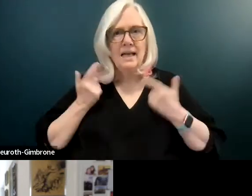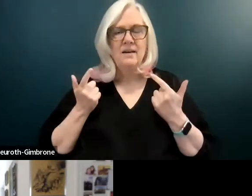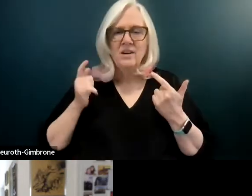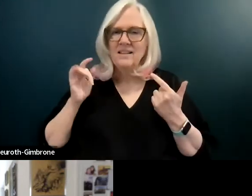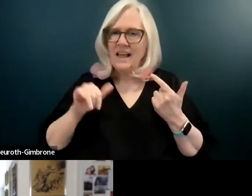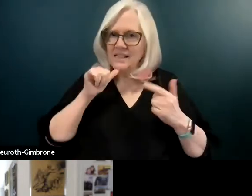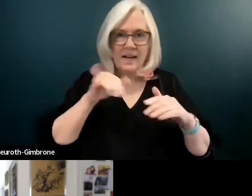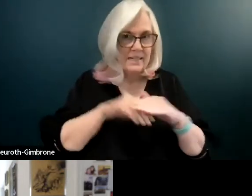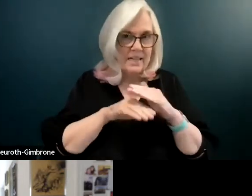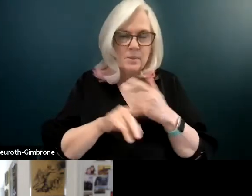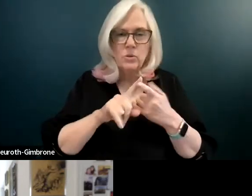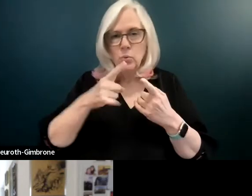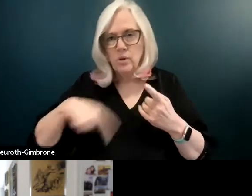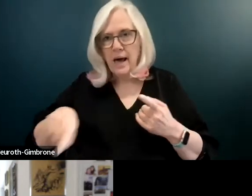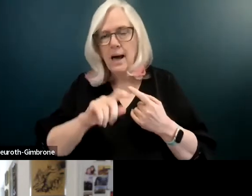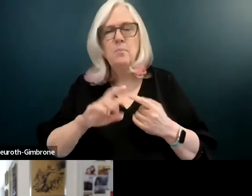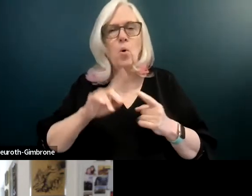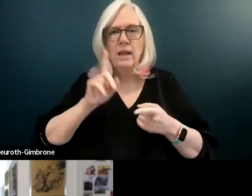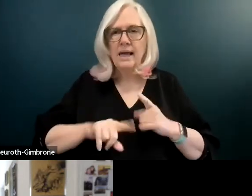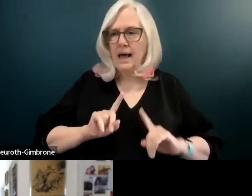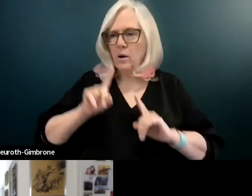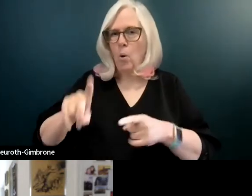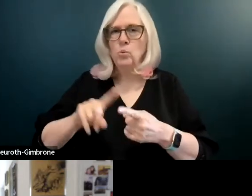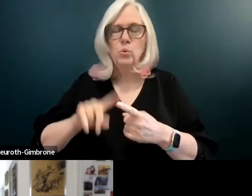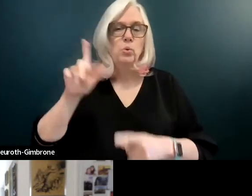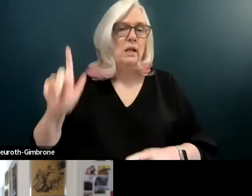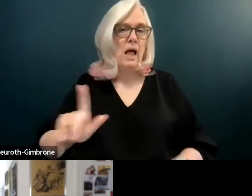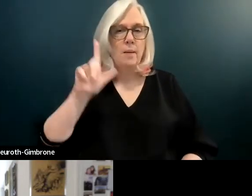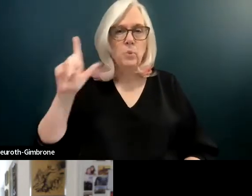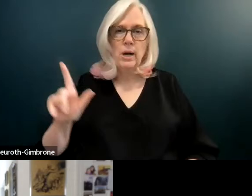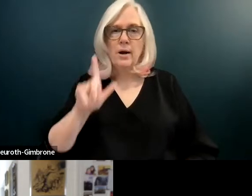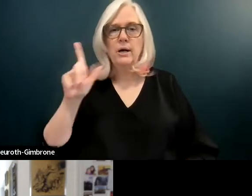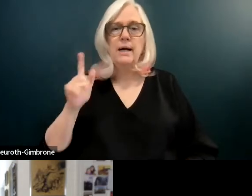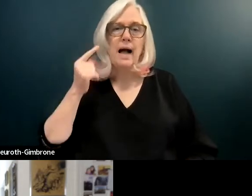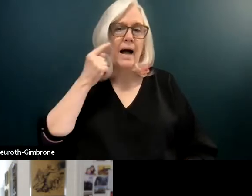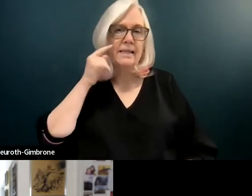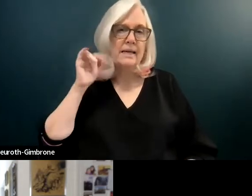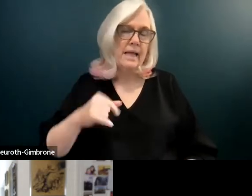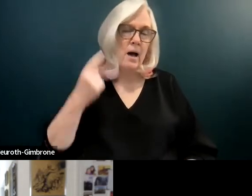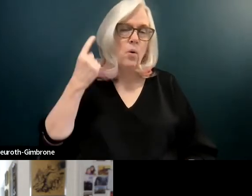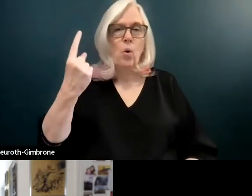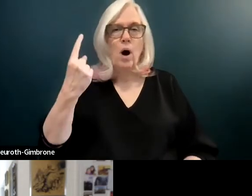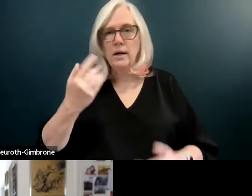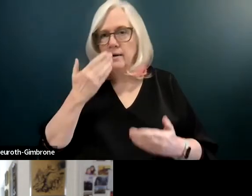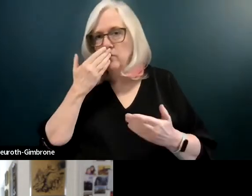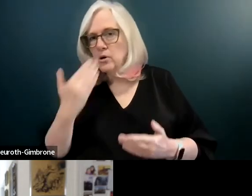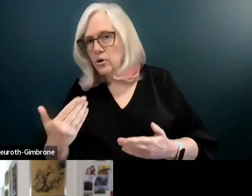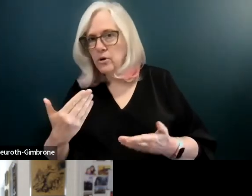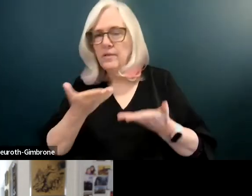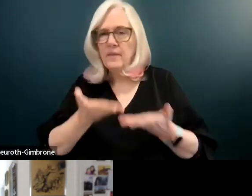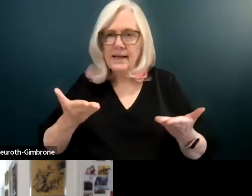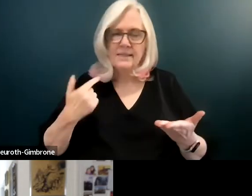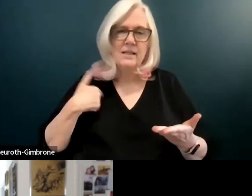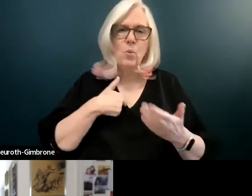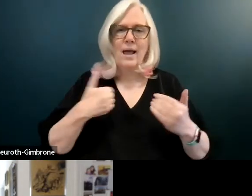or they can't get to the library. But I think, one of the good sides about Zoom is that we get to have